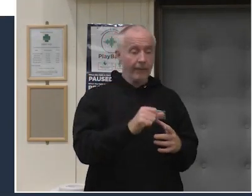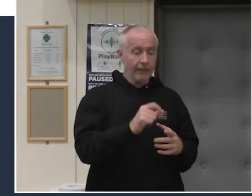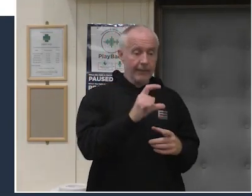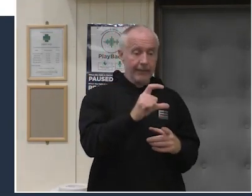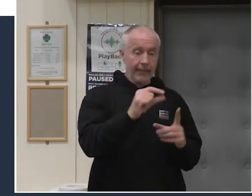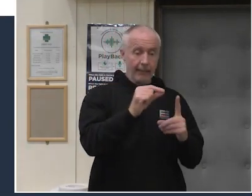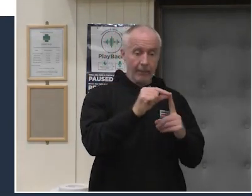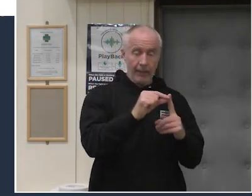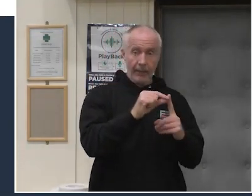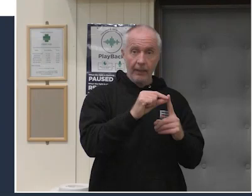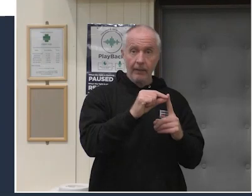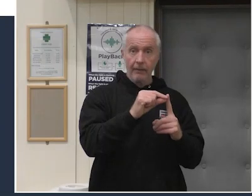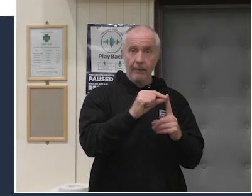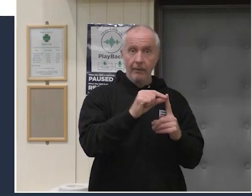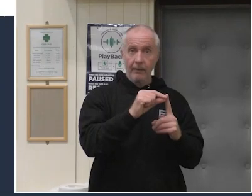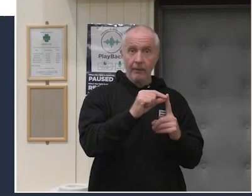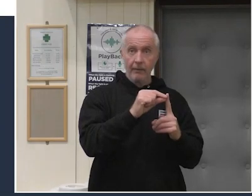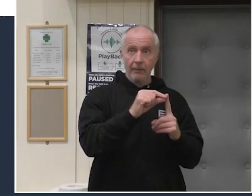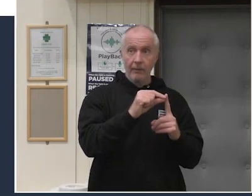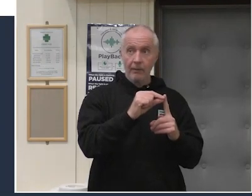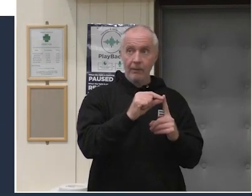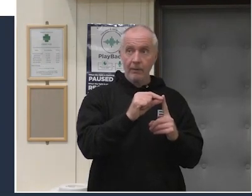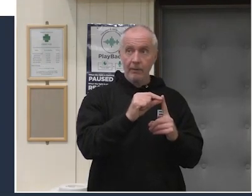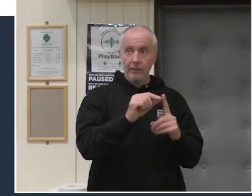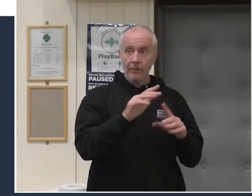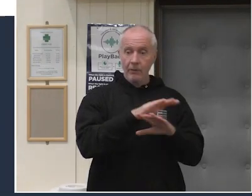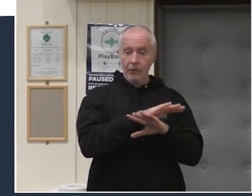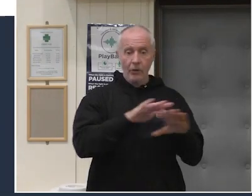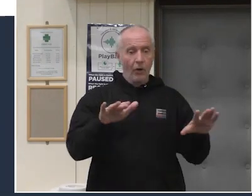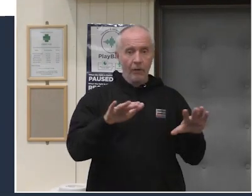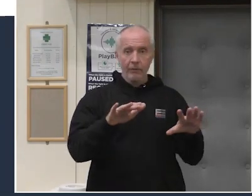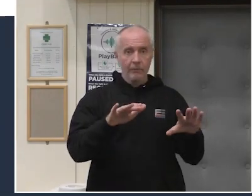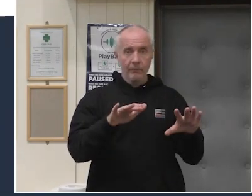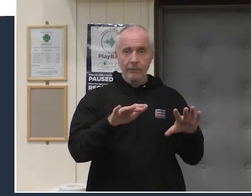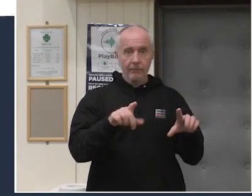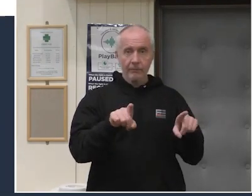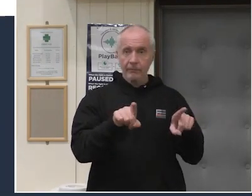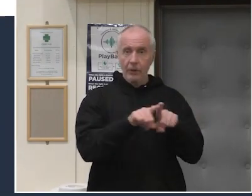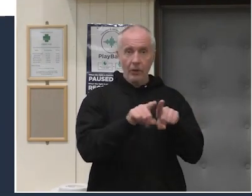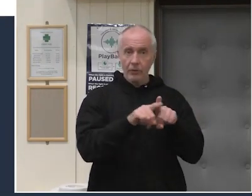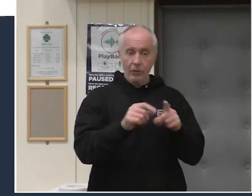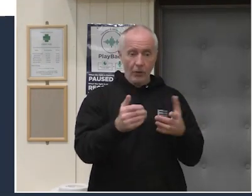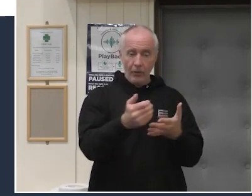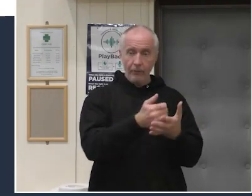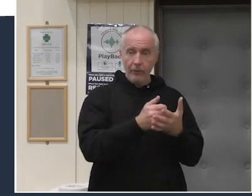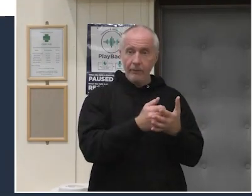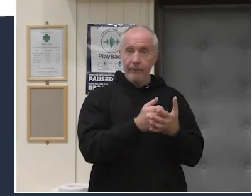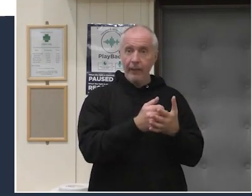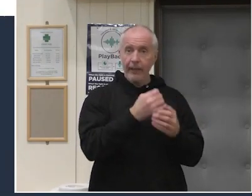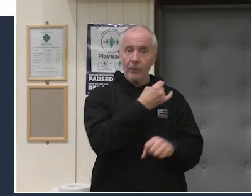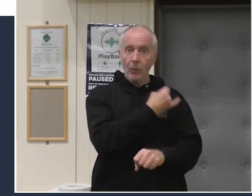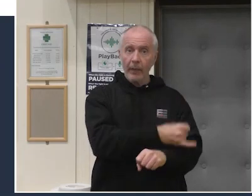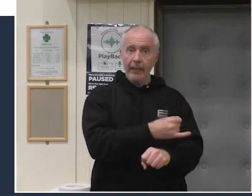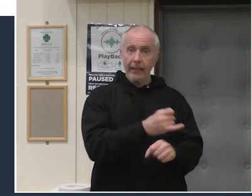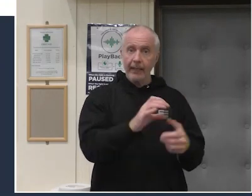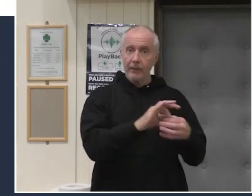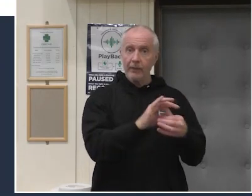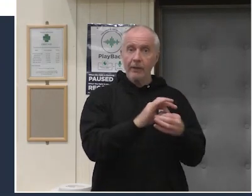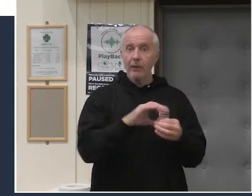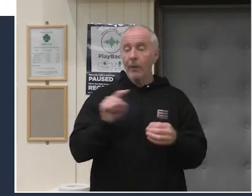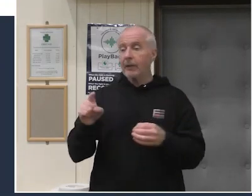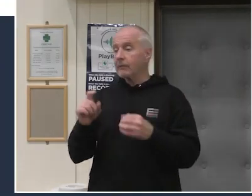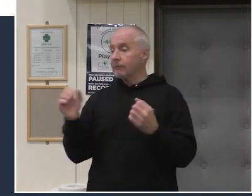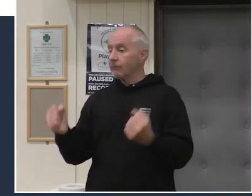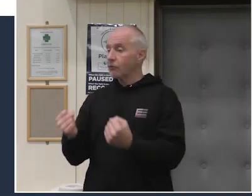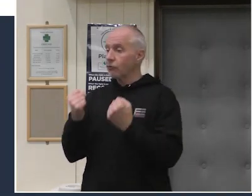CP, it's not conserved in weak interaction, it is conserved in strong